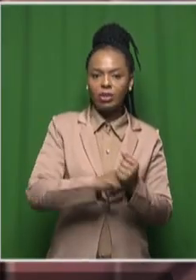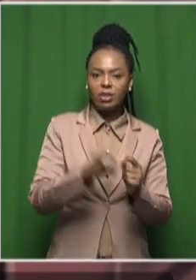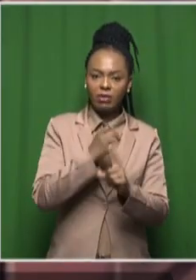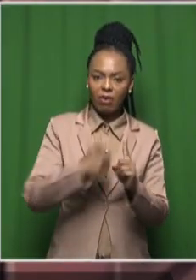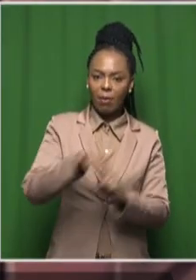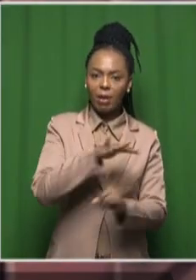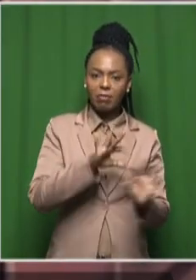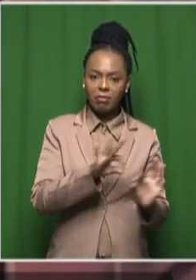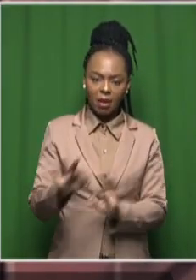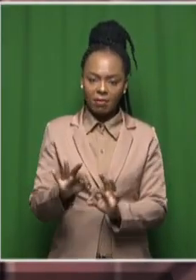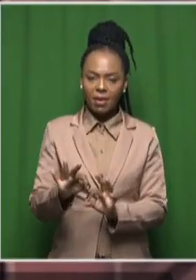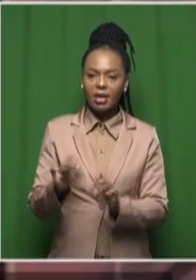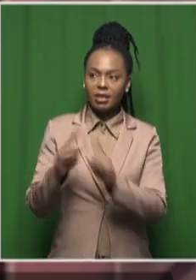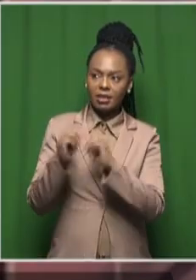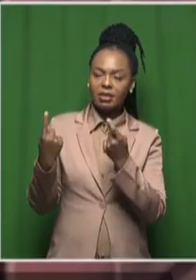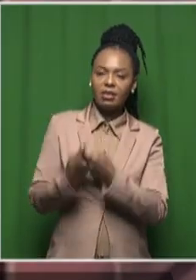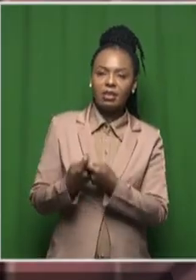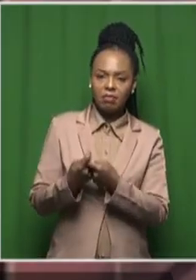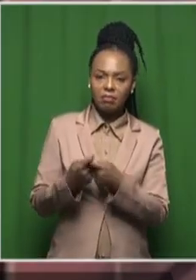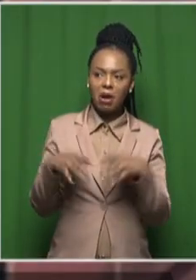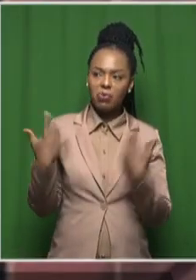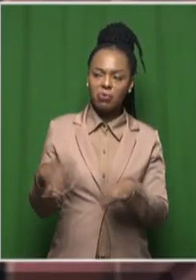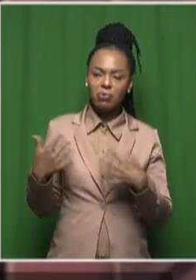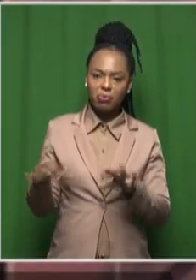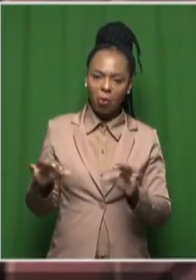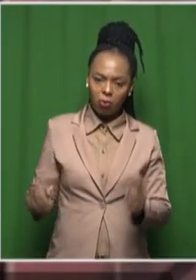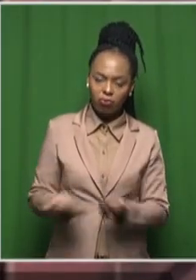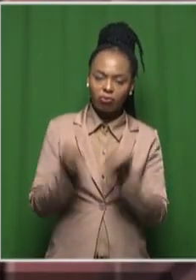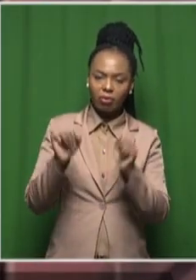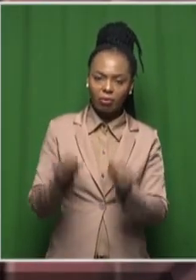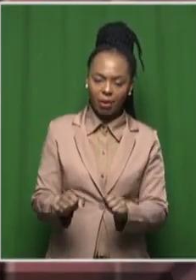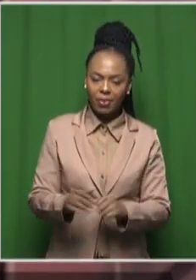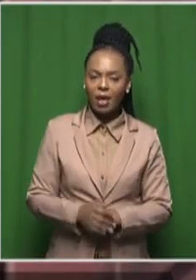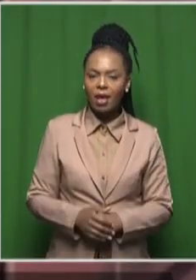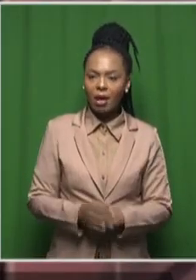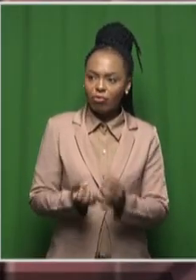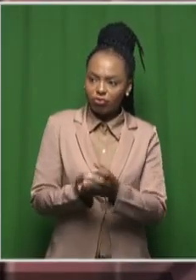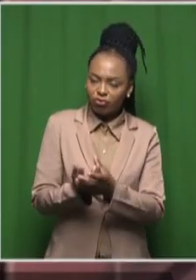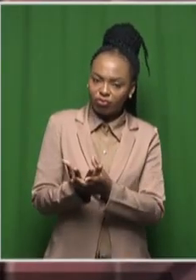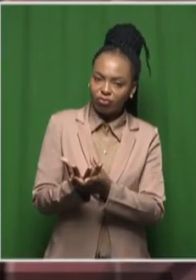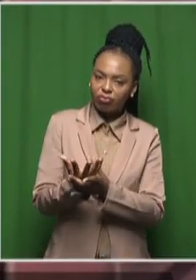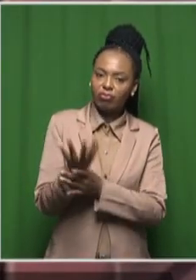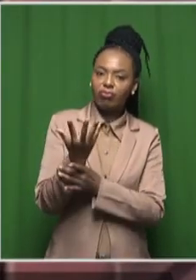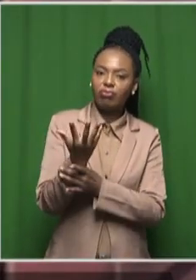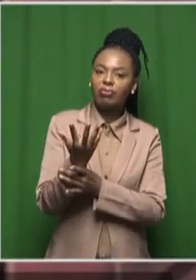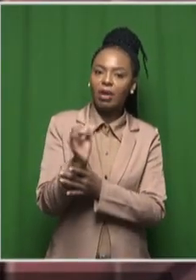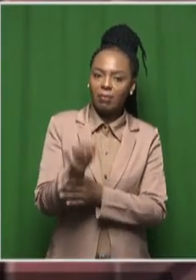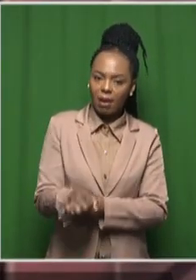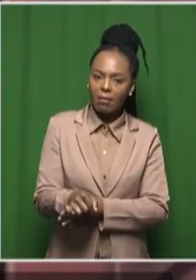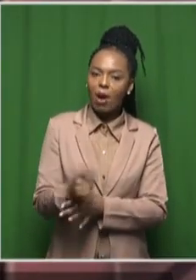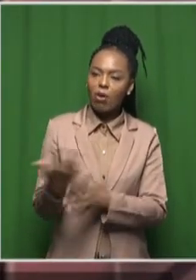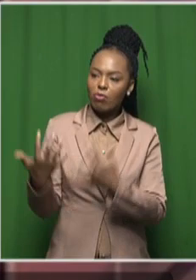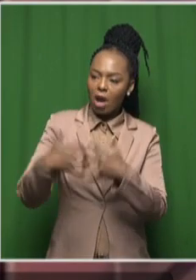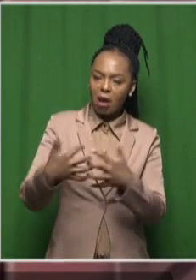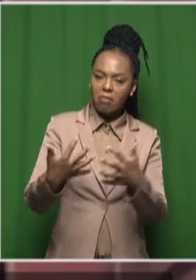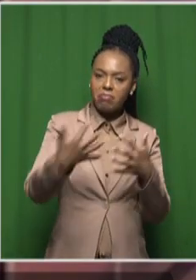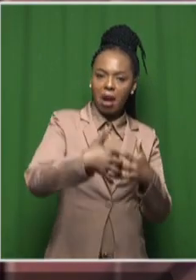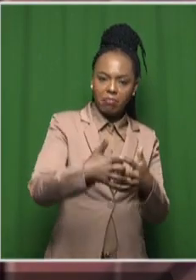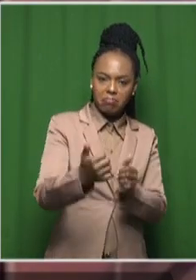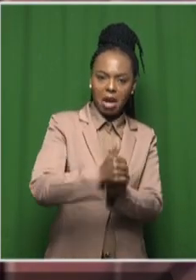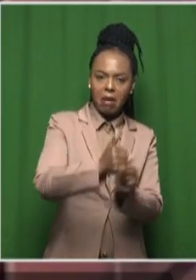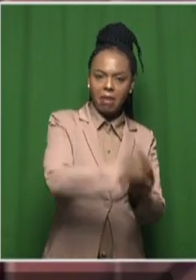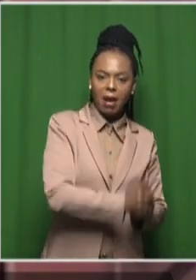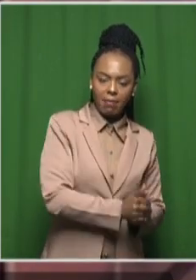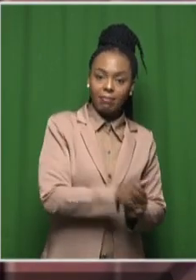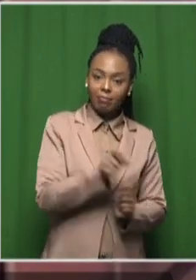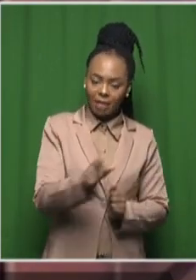know Team Ananta very well, obviously, and just to see them grow, and of course we're going to collaborate. So it's very